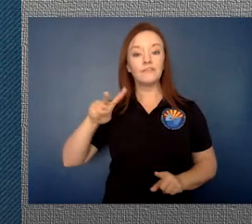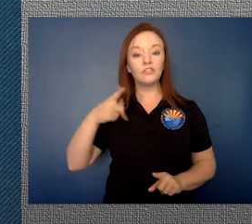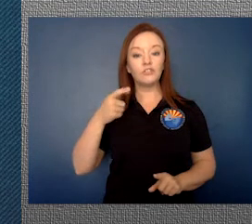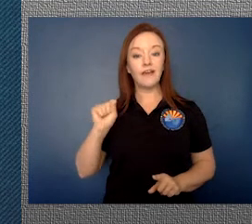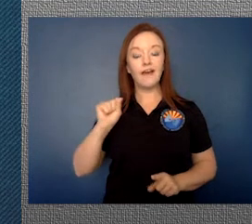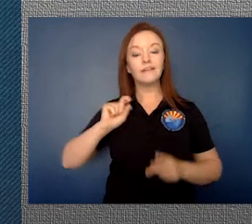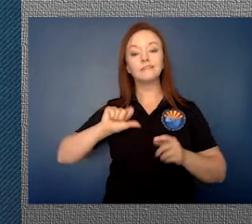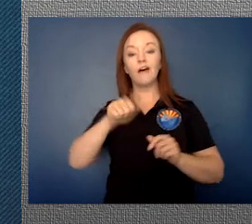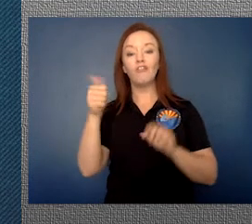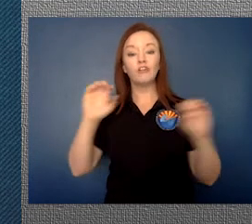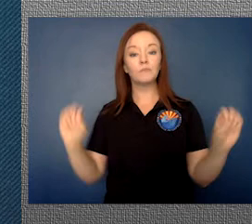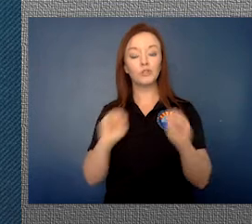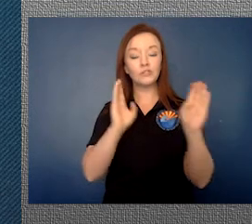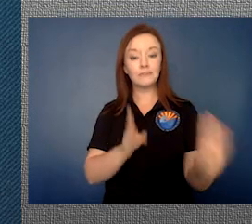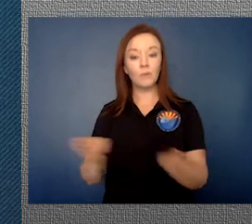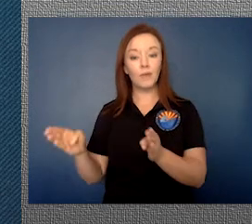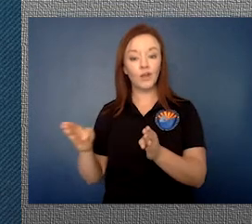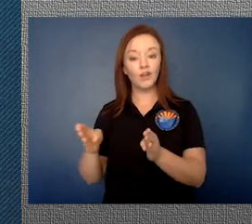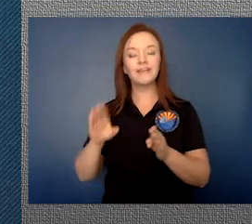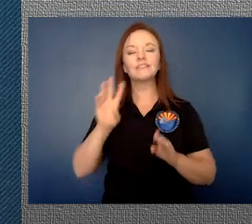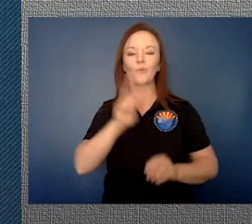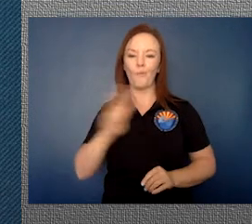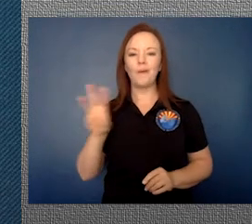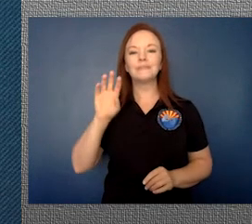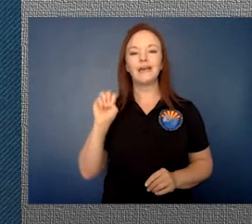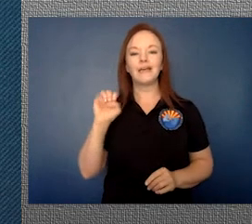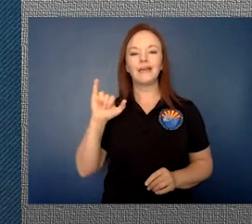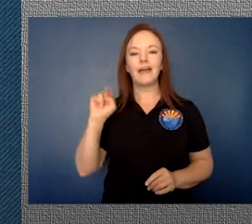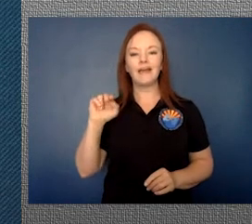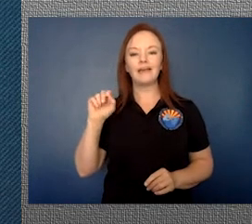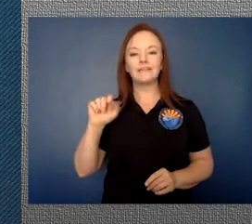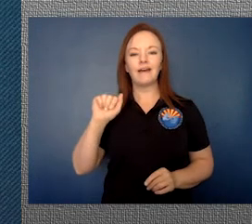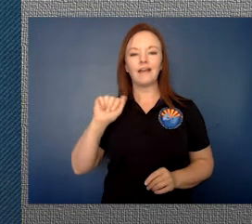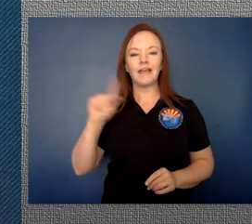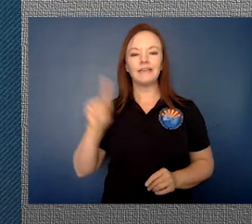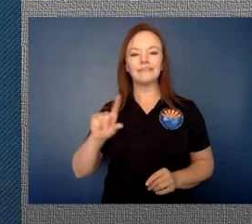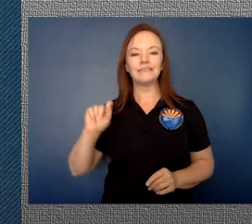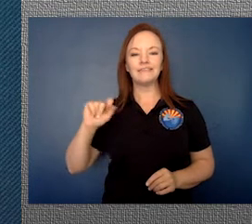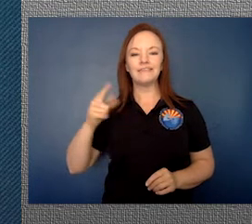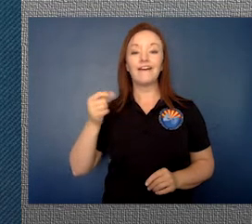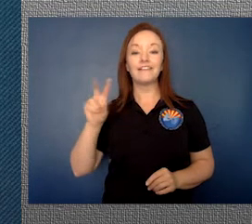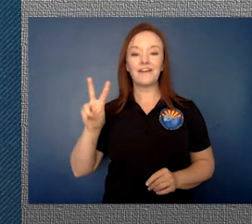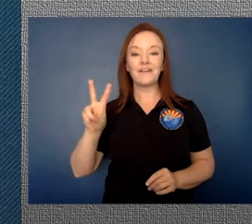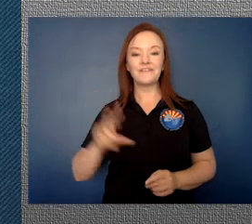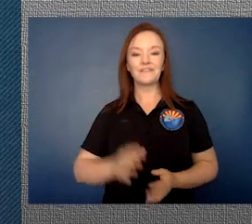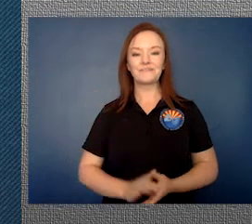and emergency preparedness, visit ein.az.gov.